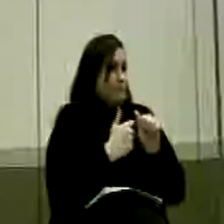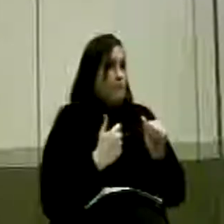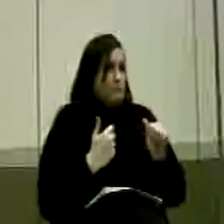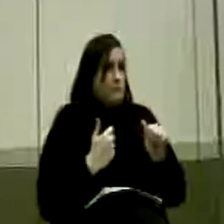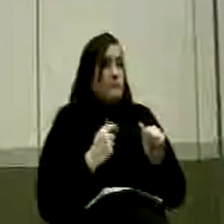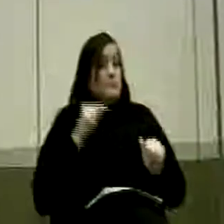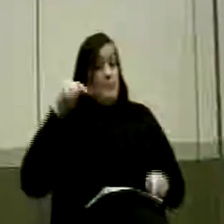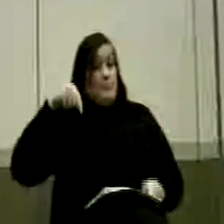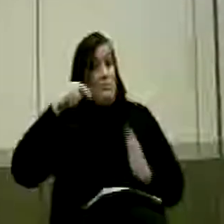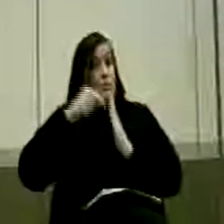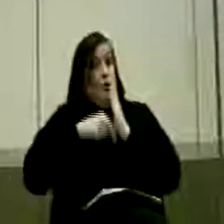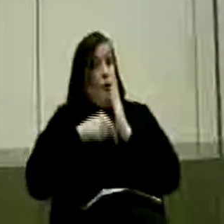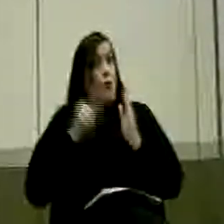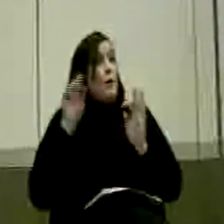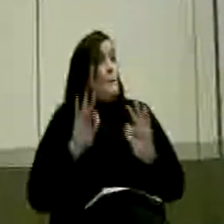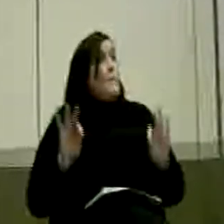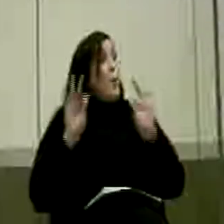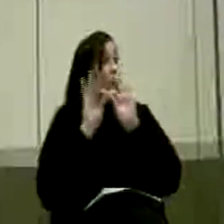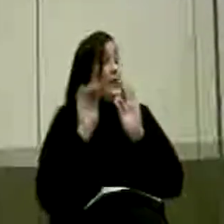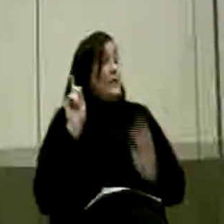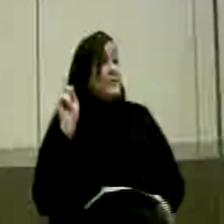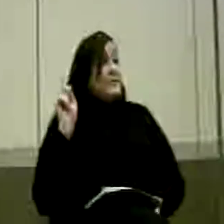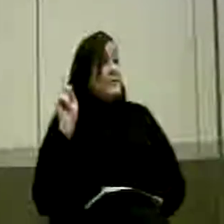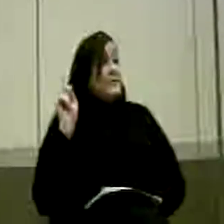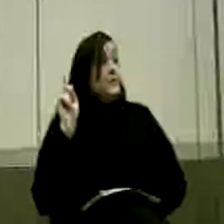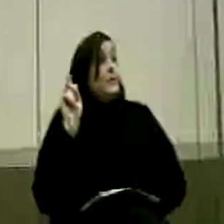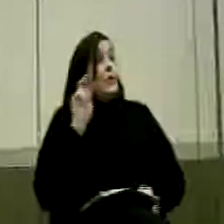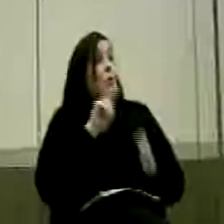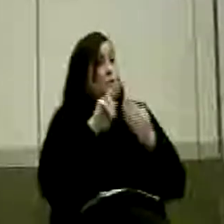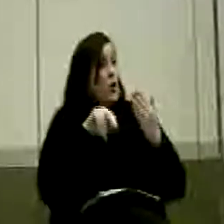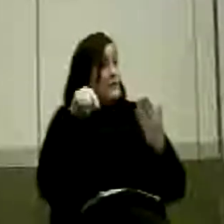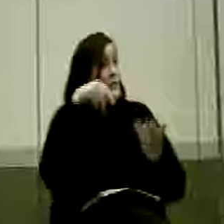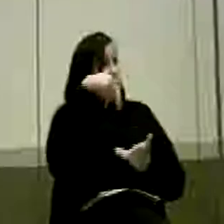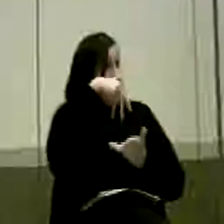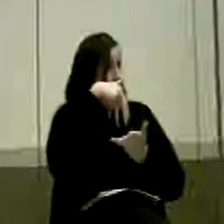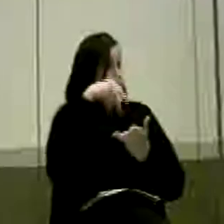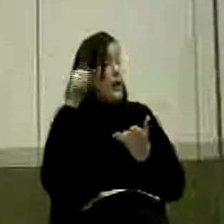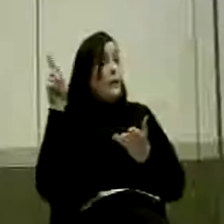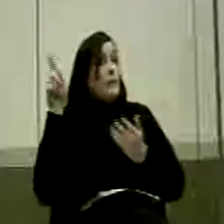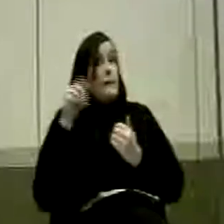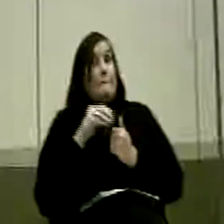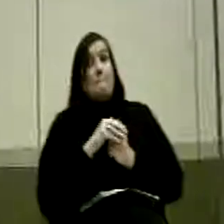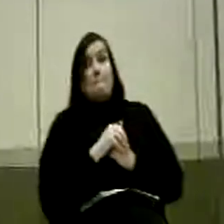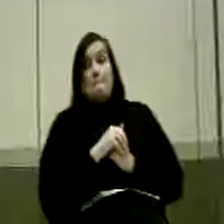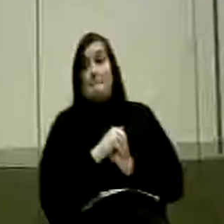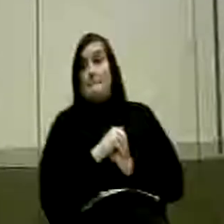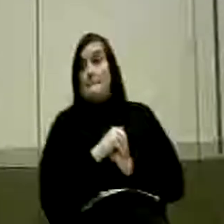And here, the importance of like the results of this study is that